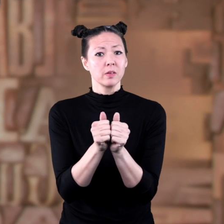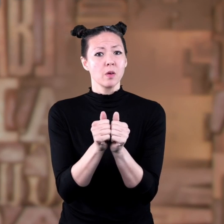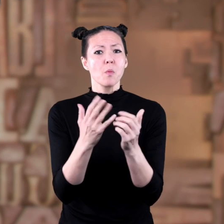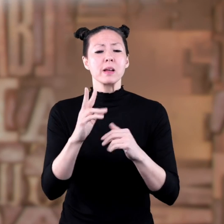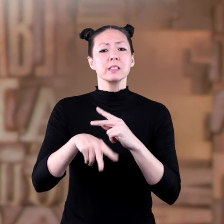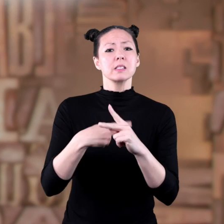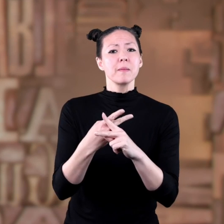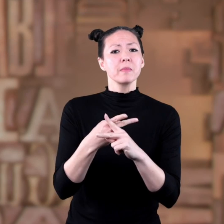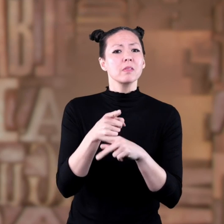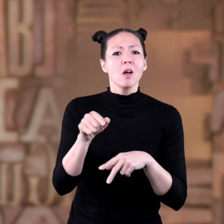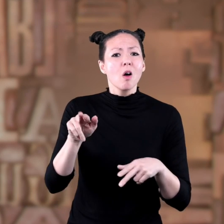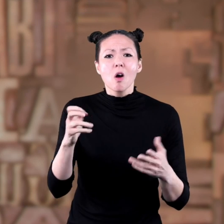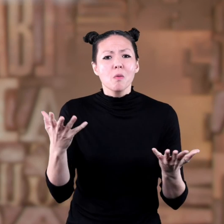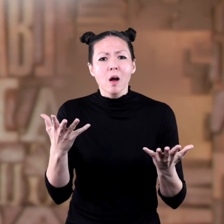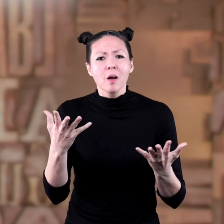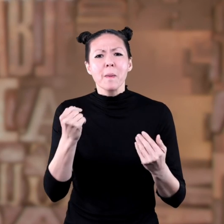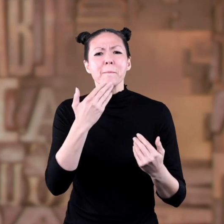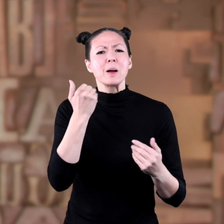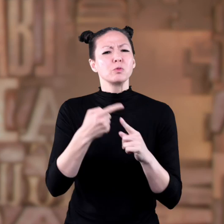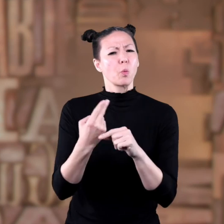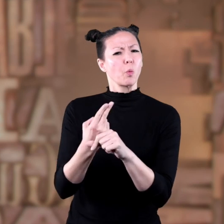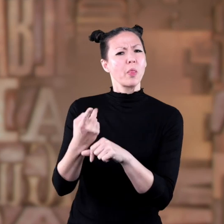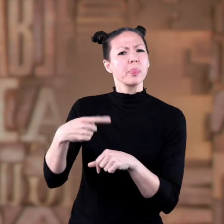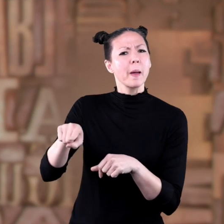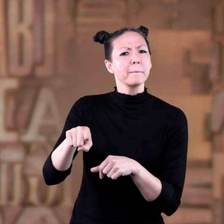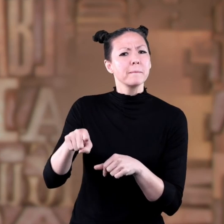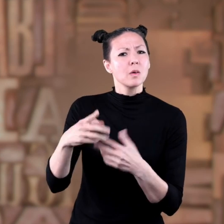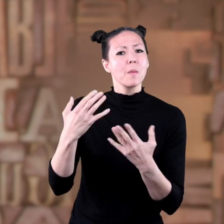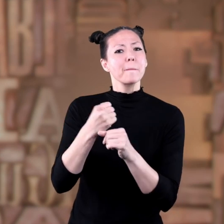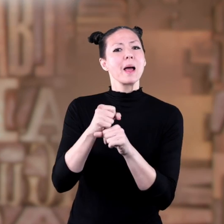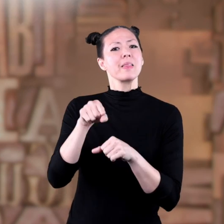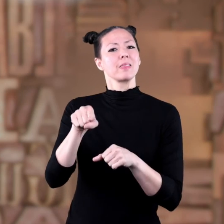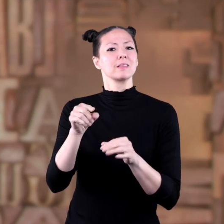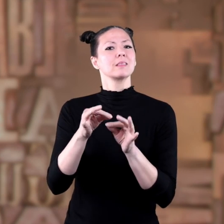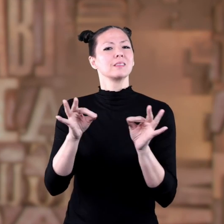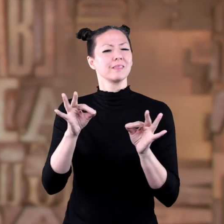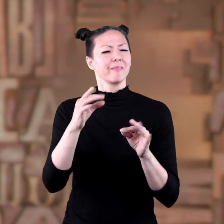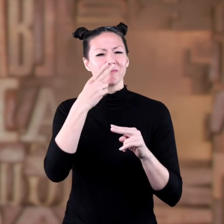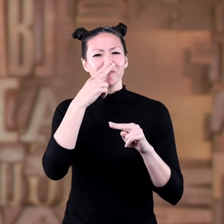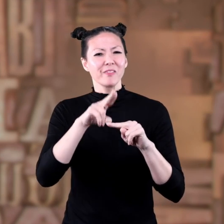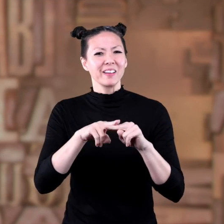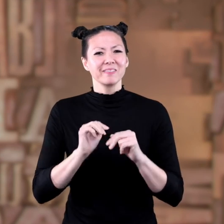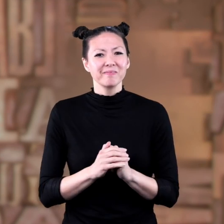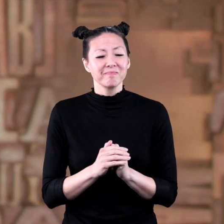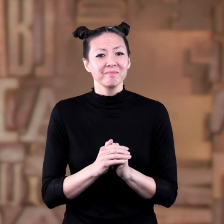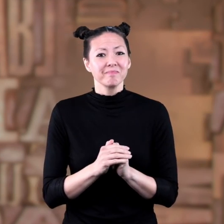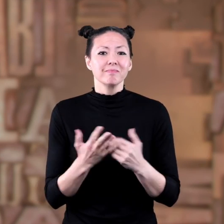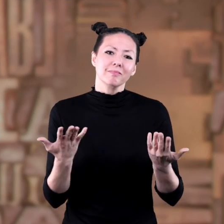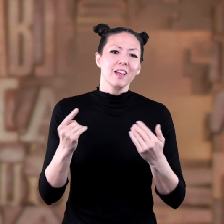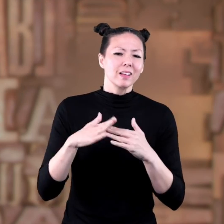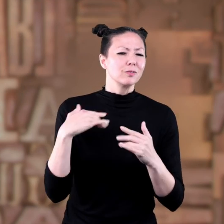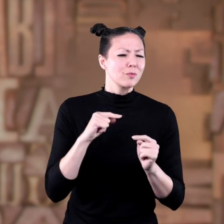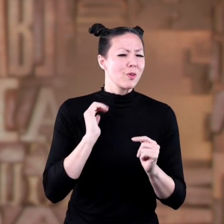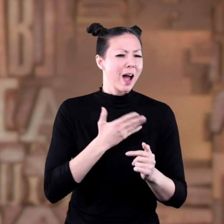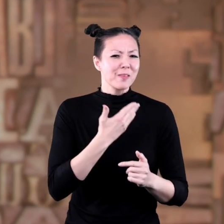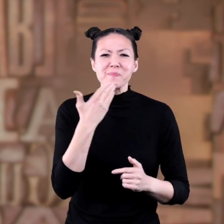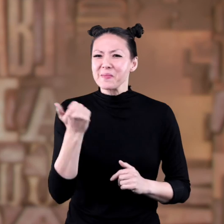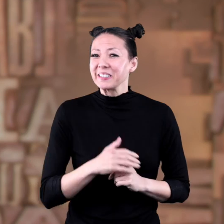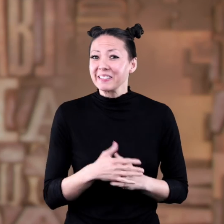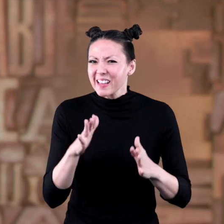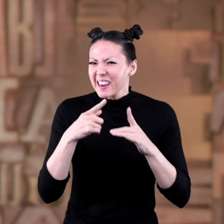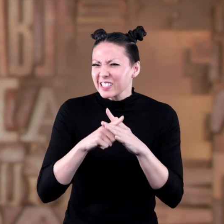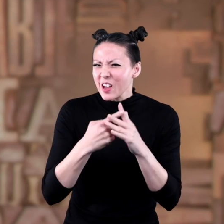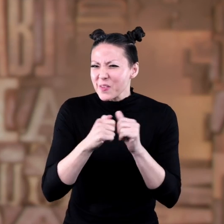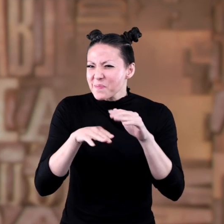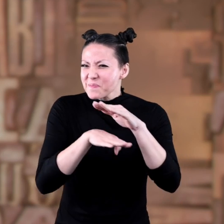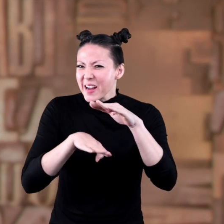put together, what types there are, and how best to use them. We're going to make sentences fun. Well, at least we'll do our